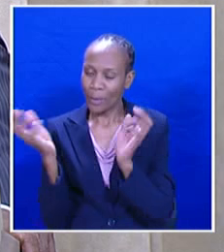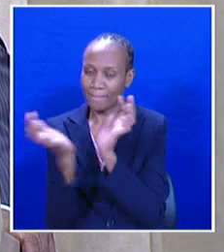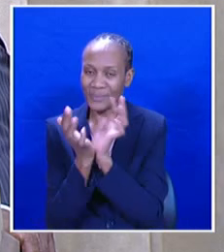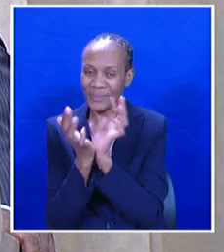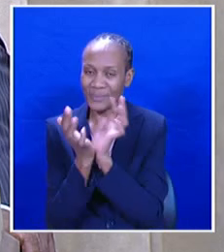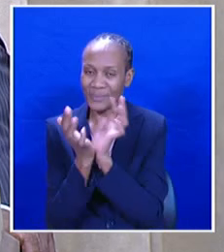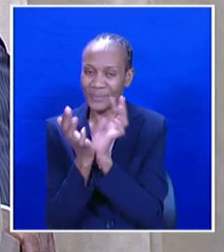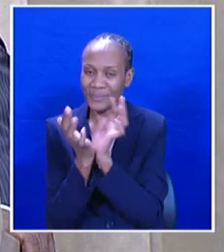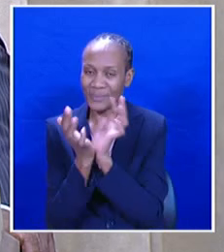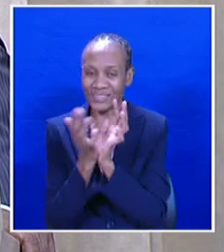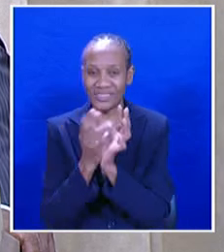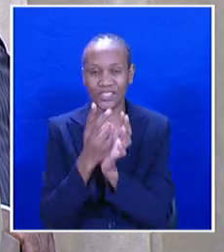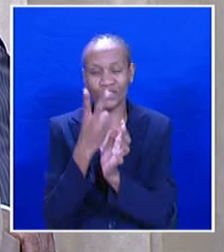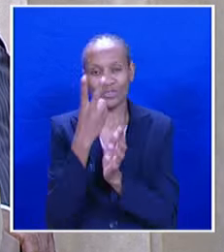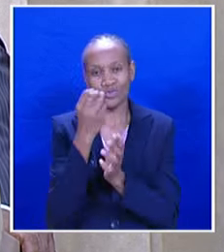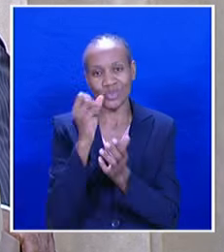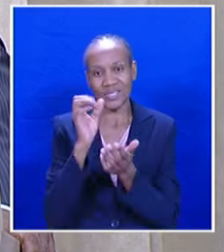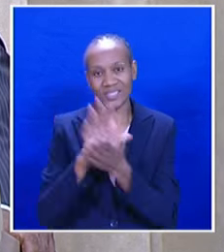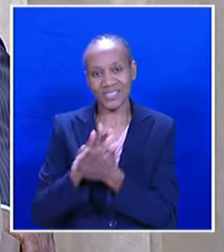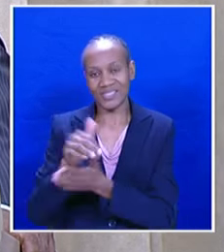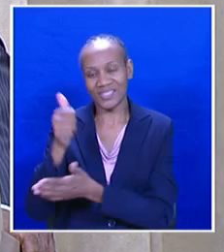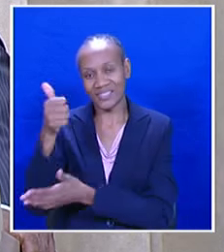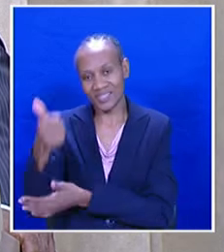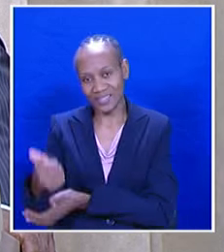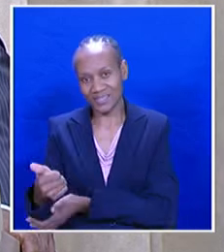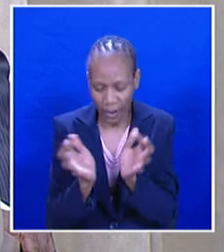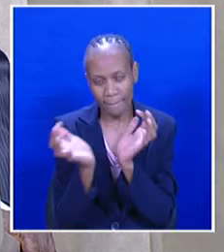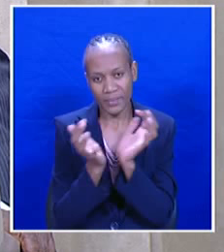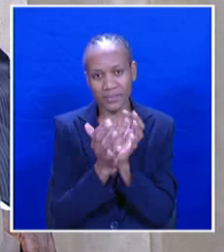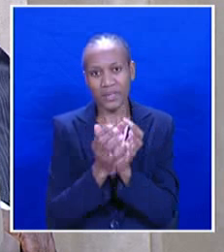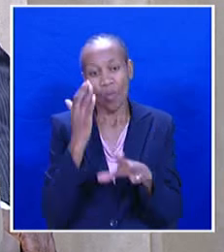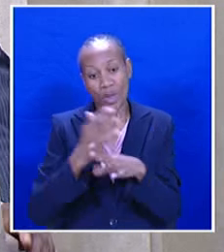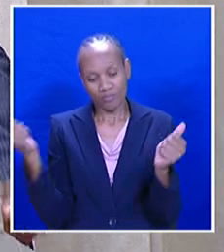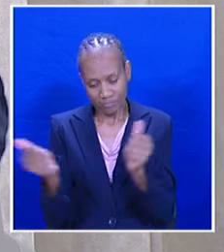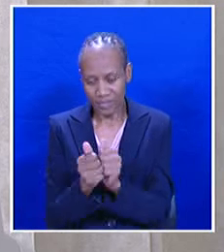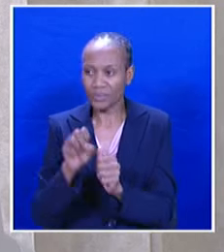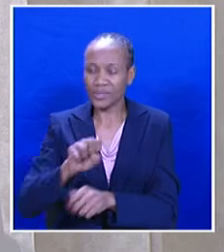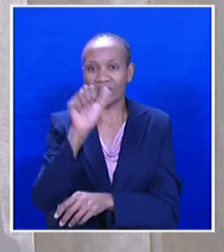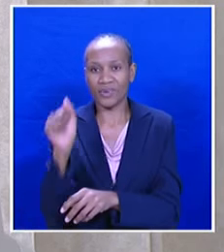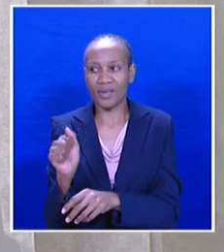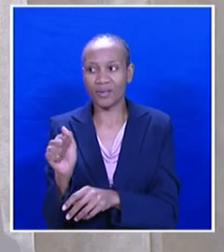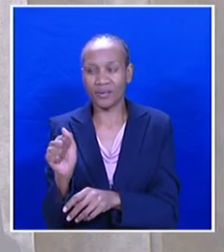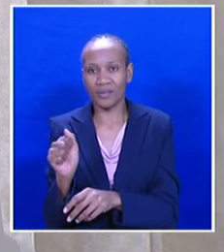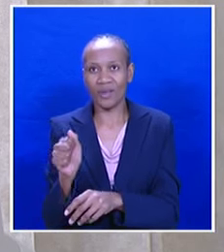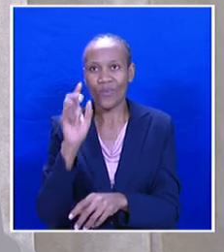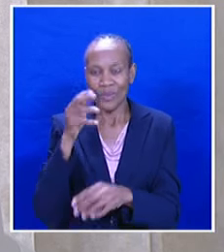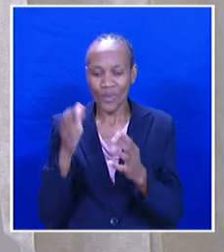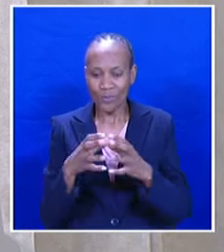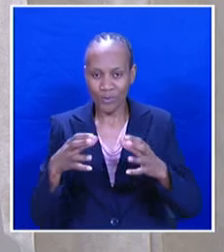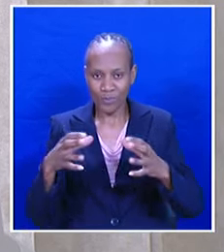partners, working with South Africa as we expand our development cooperation on the